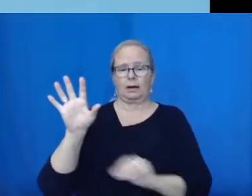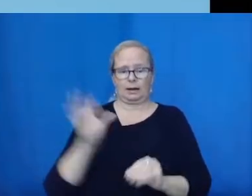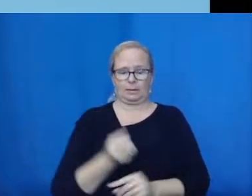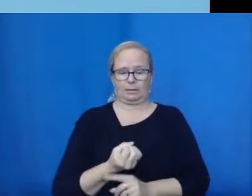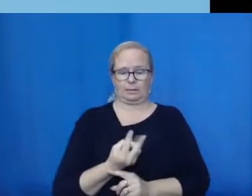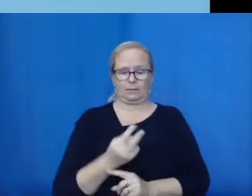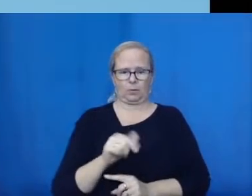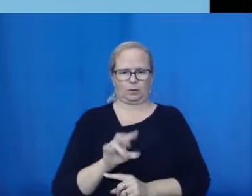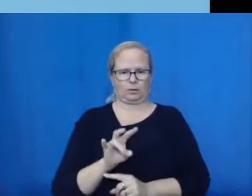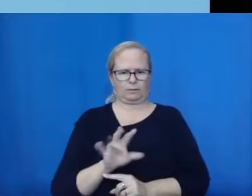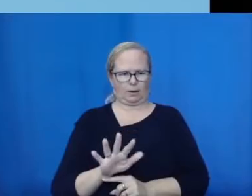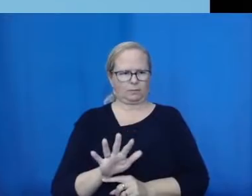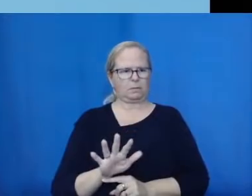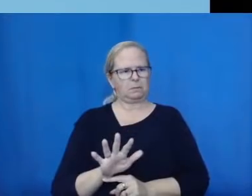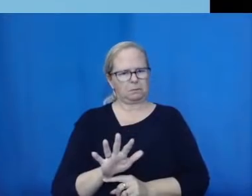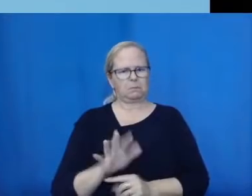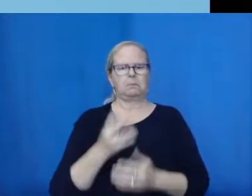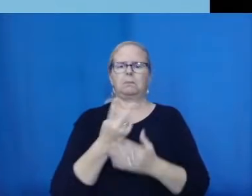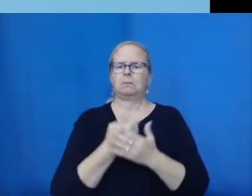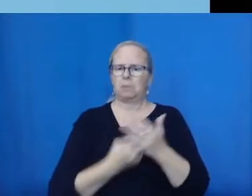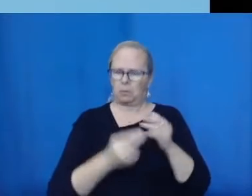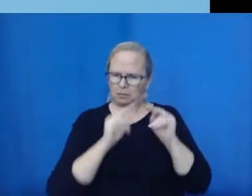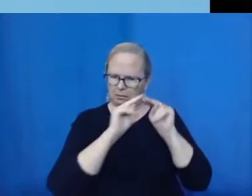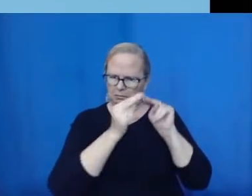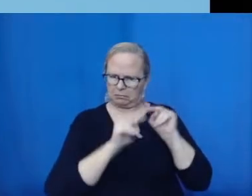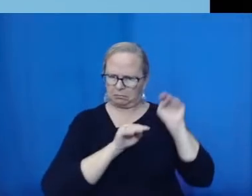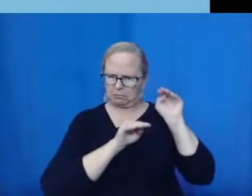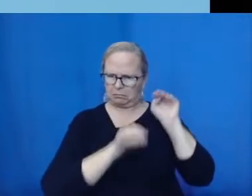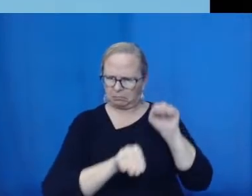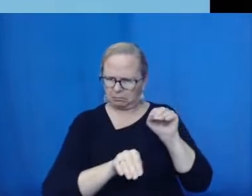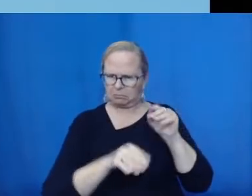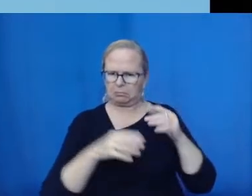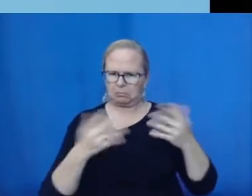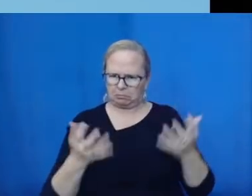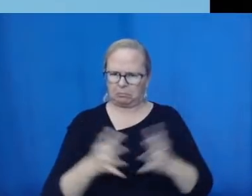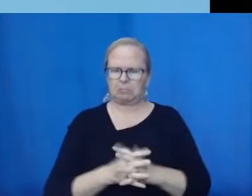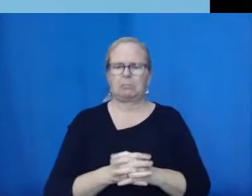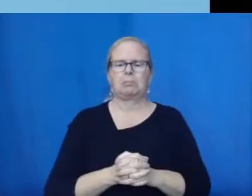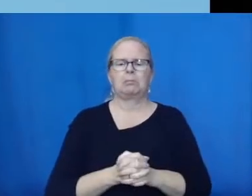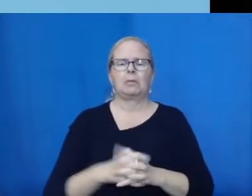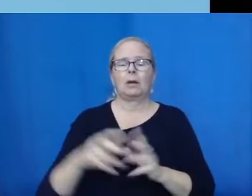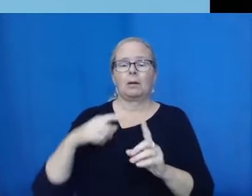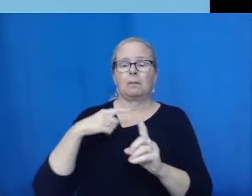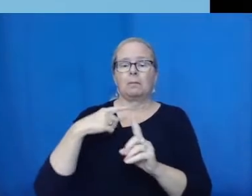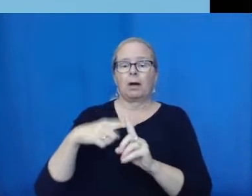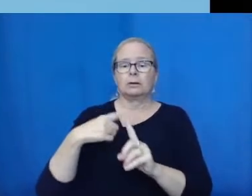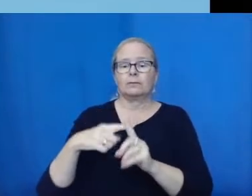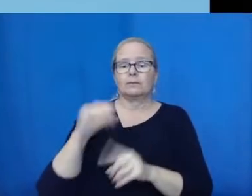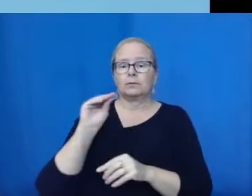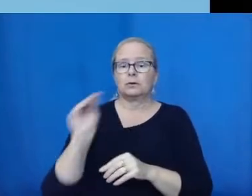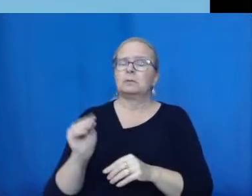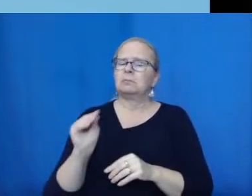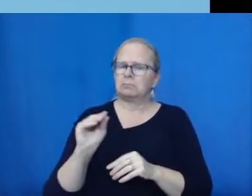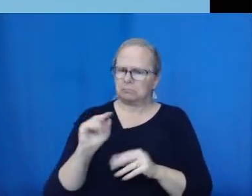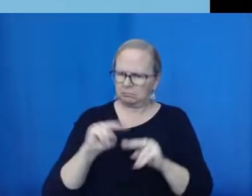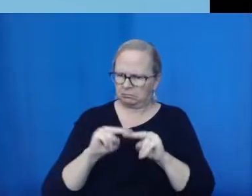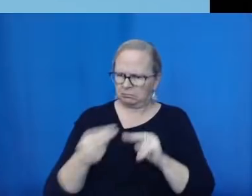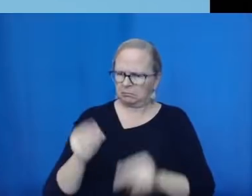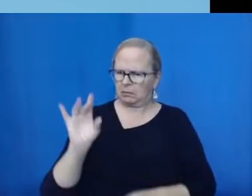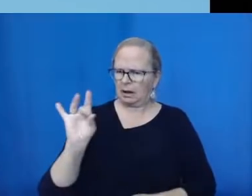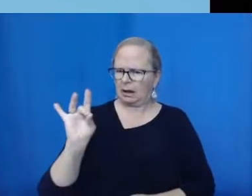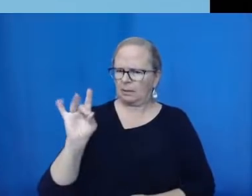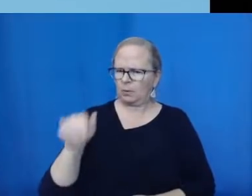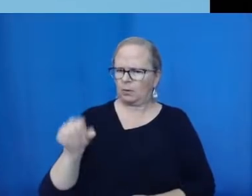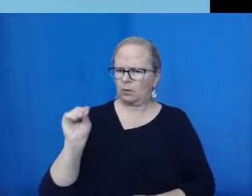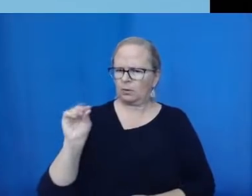to 8.07%. That's down from 8.09 a week ago. So a 2% drop was exactly what we want to